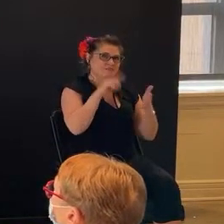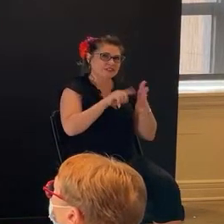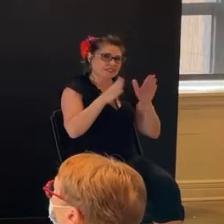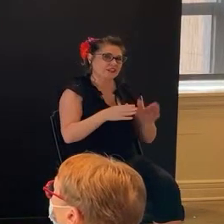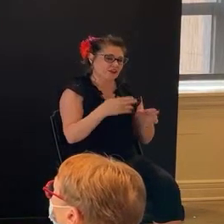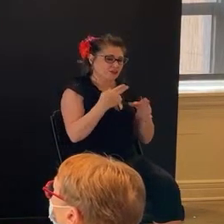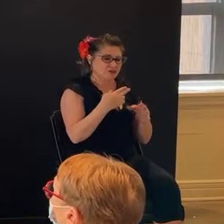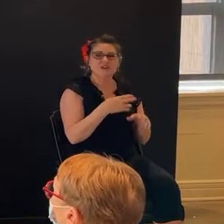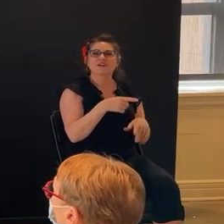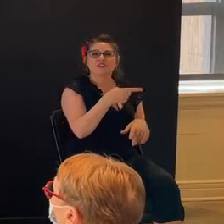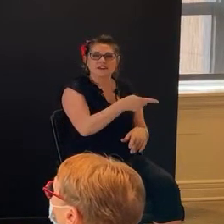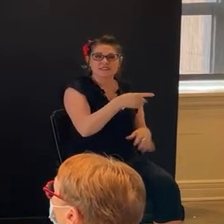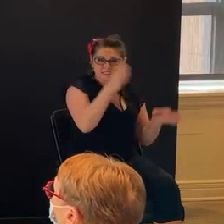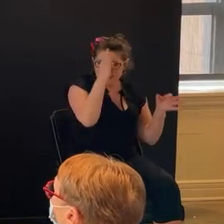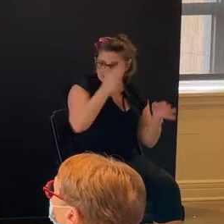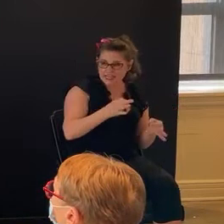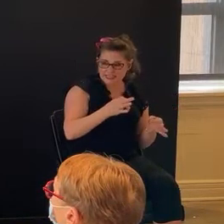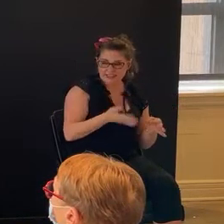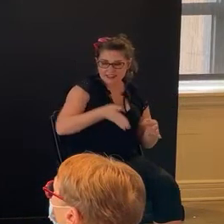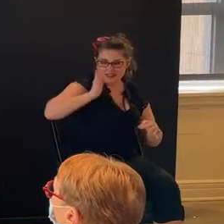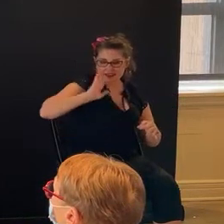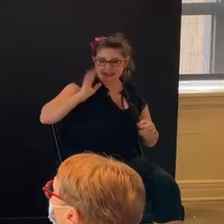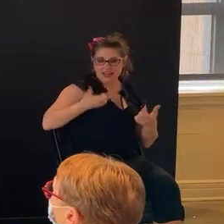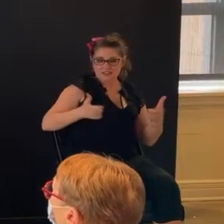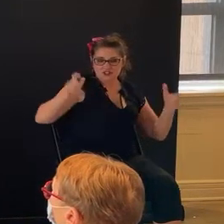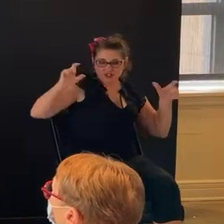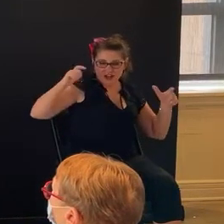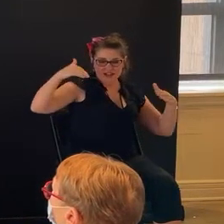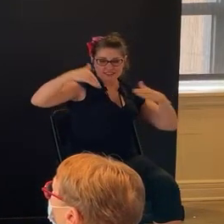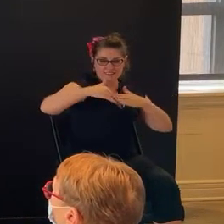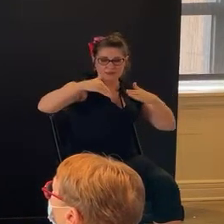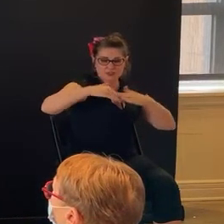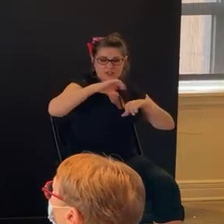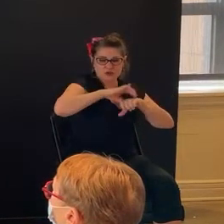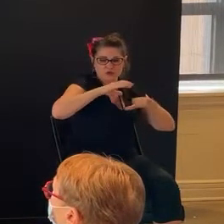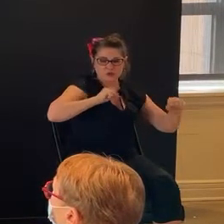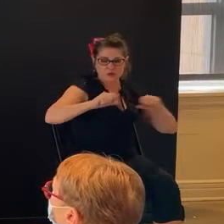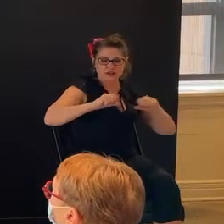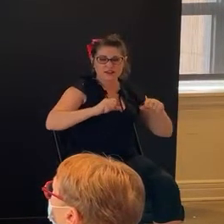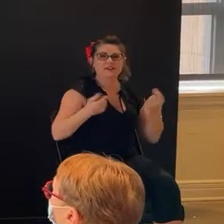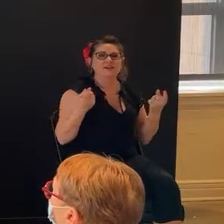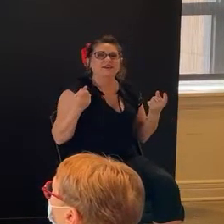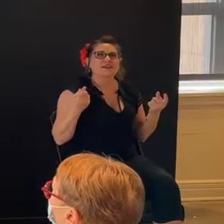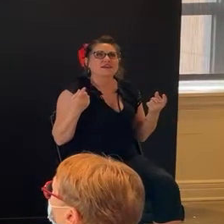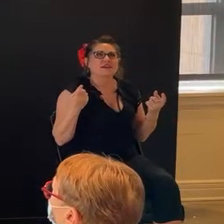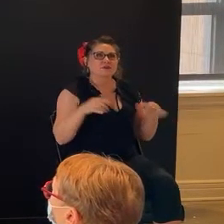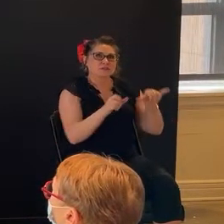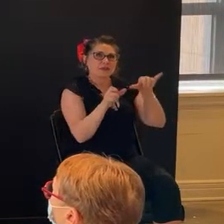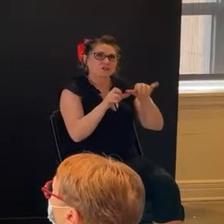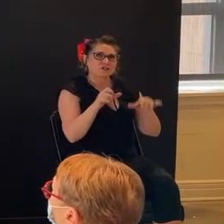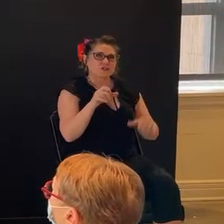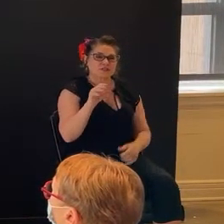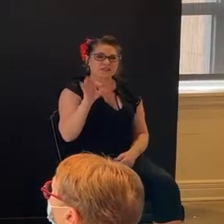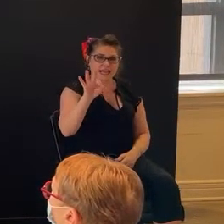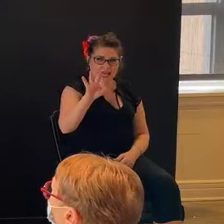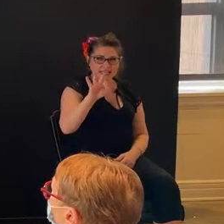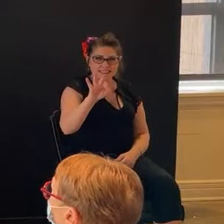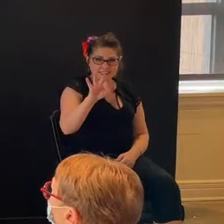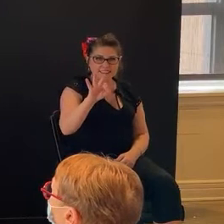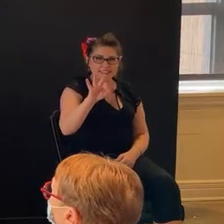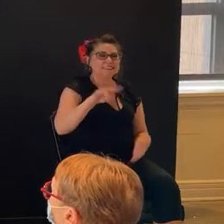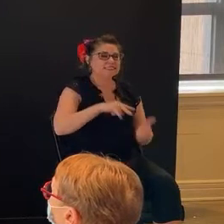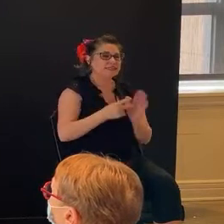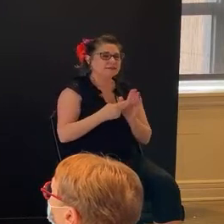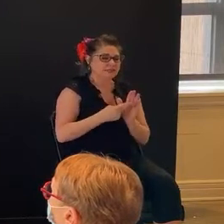the last big subduction zone quake along the Cascadia subduction zone had been a magnitude 9, which means it would have ripped